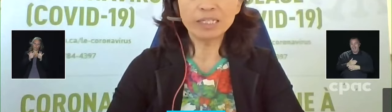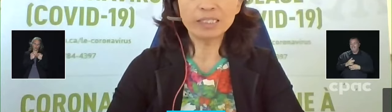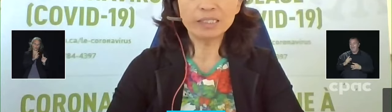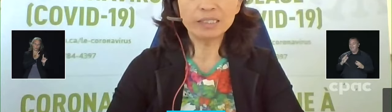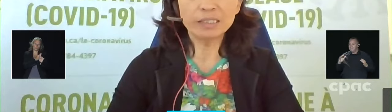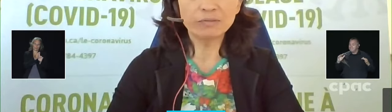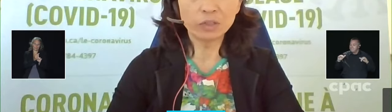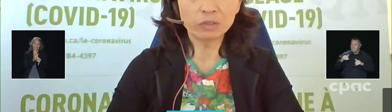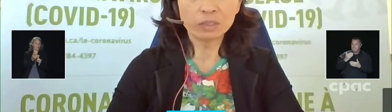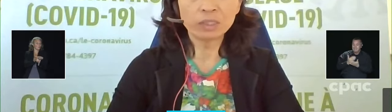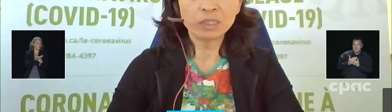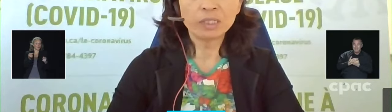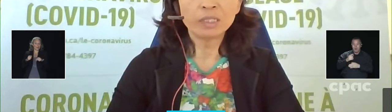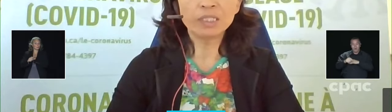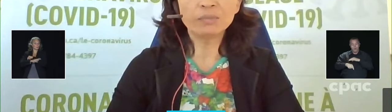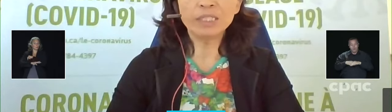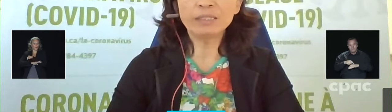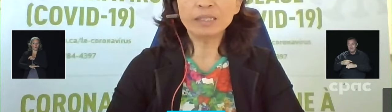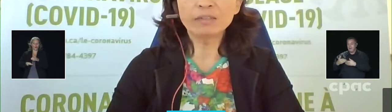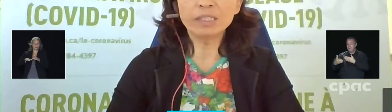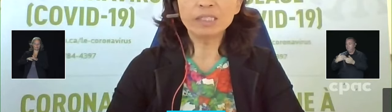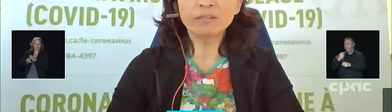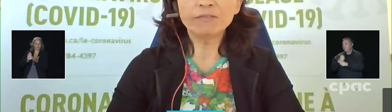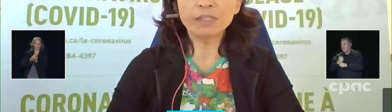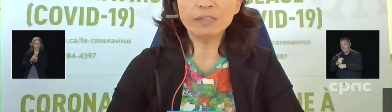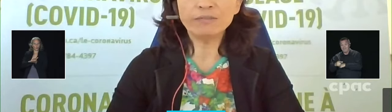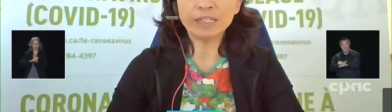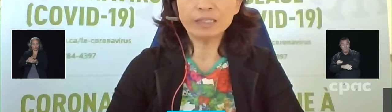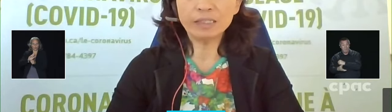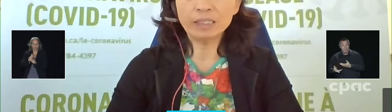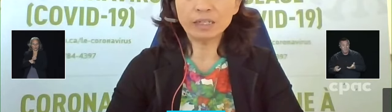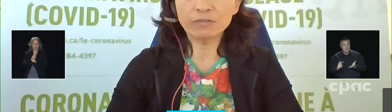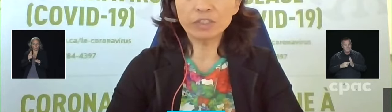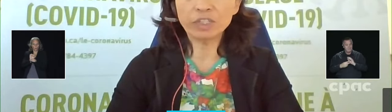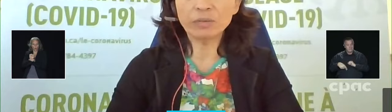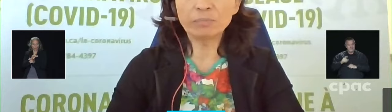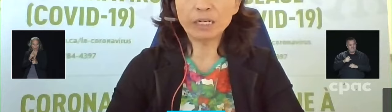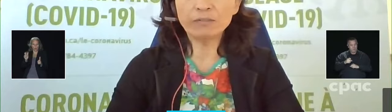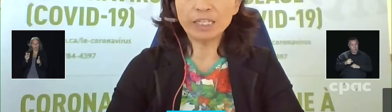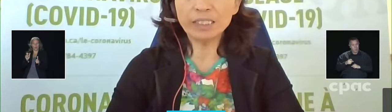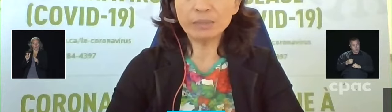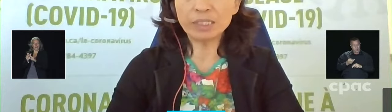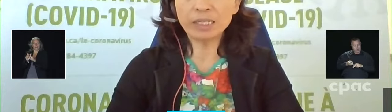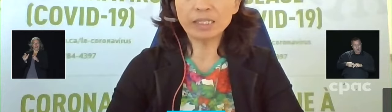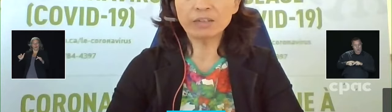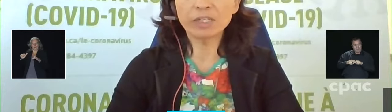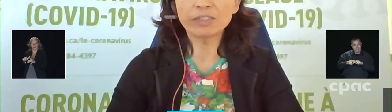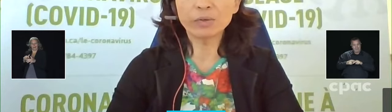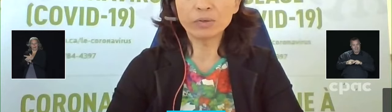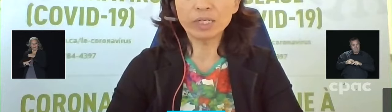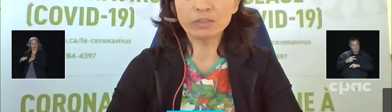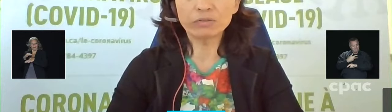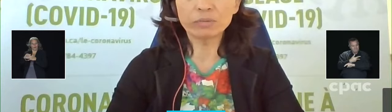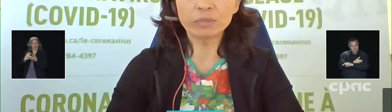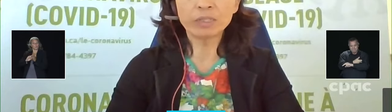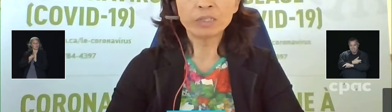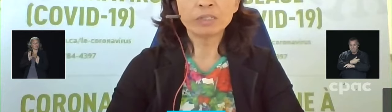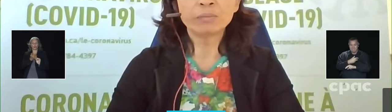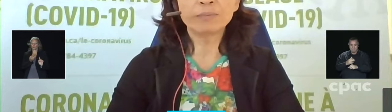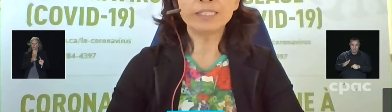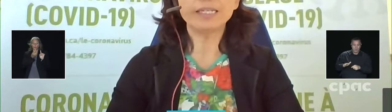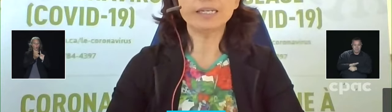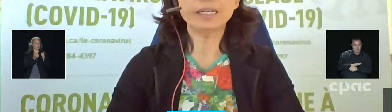and workplaces this fall. This means increasing fully vaccinated coverage above 80% across all age